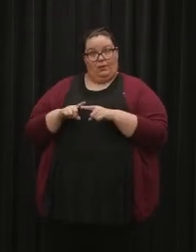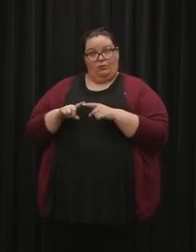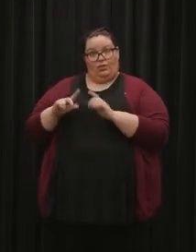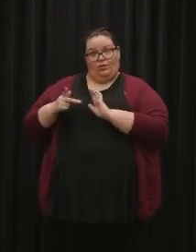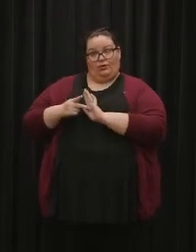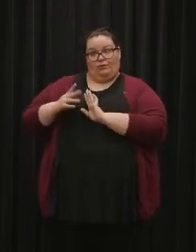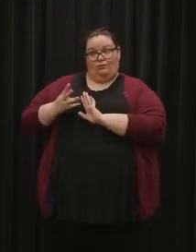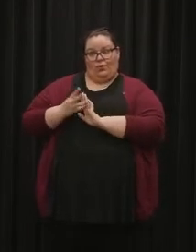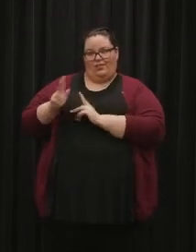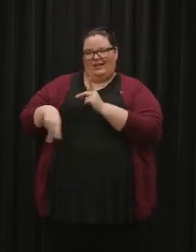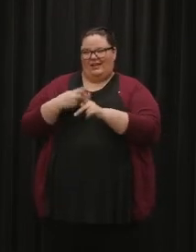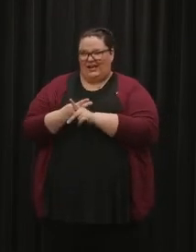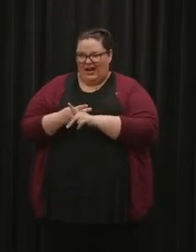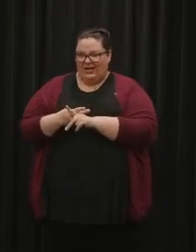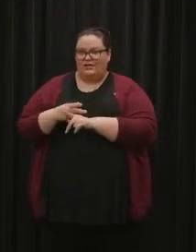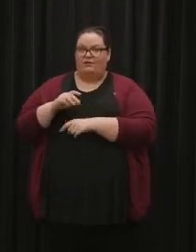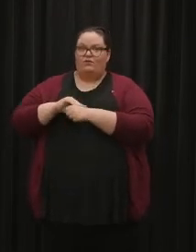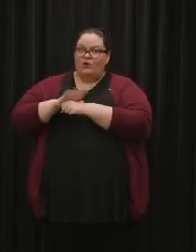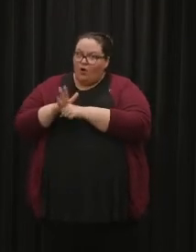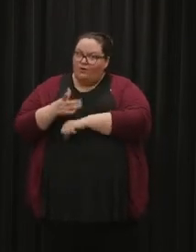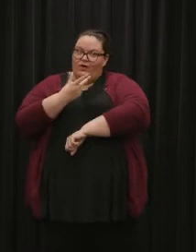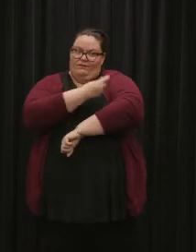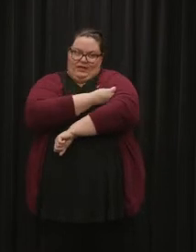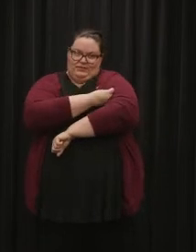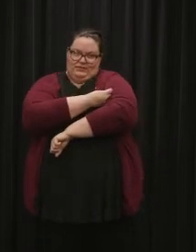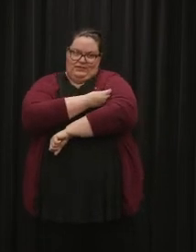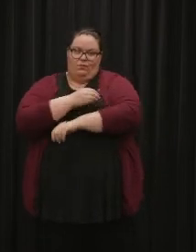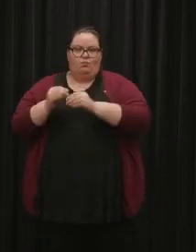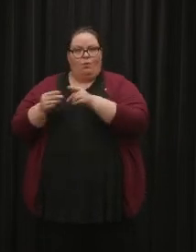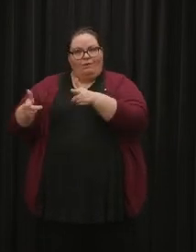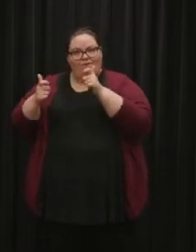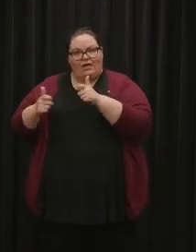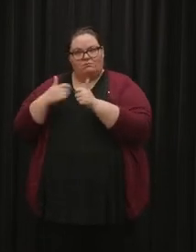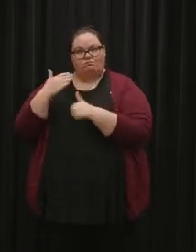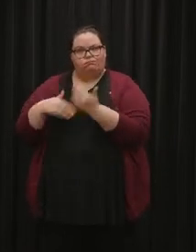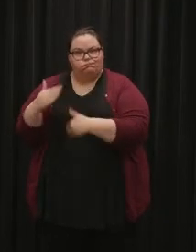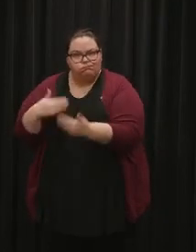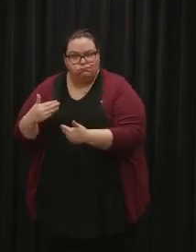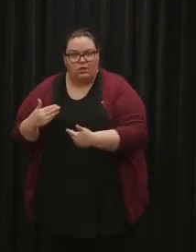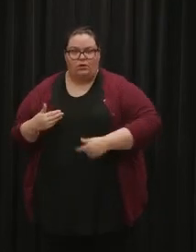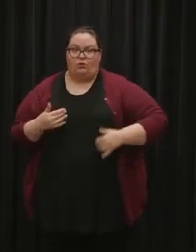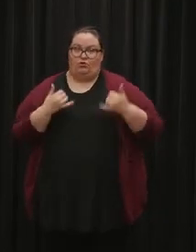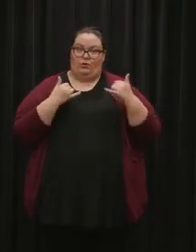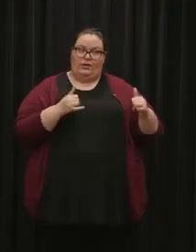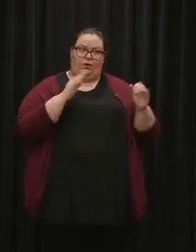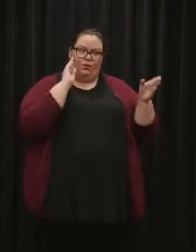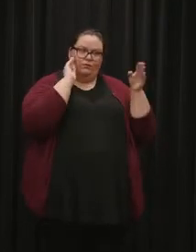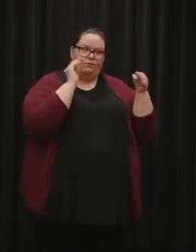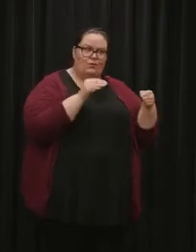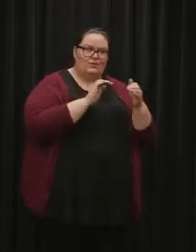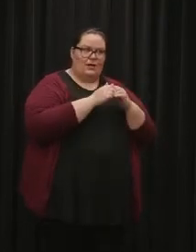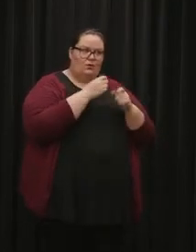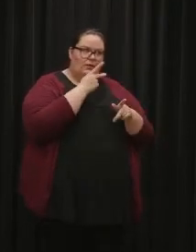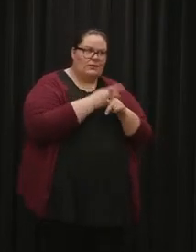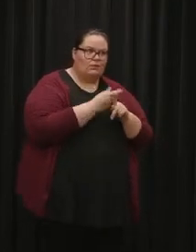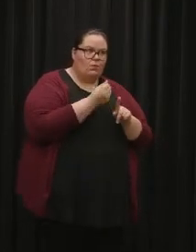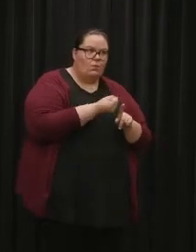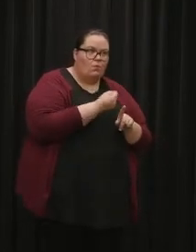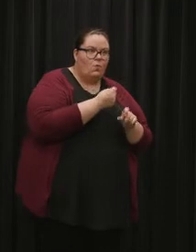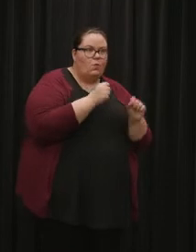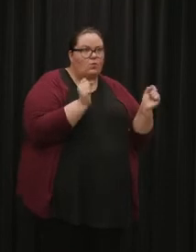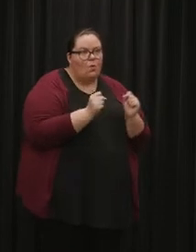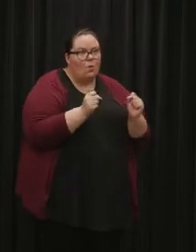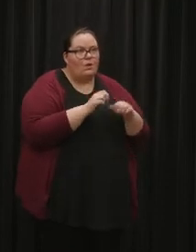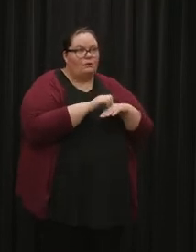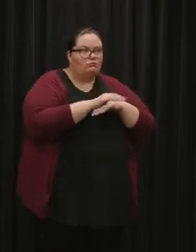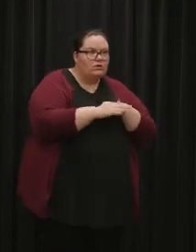the majority of the population that wasn't in the higher priority groups, based on age, based on risk, and based on working with